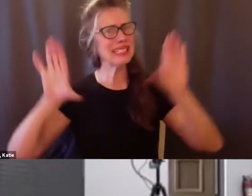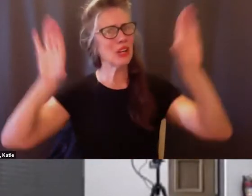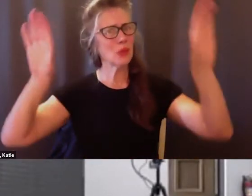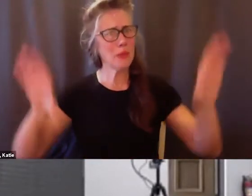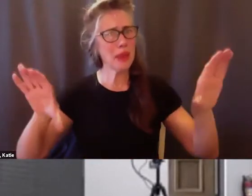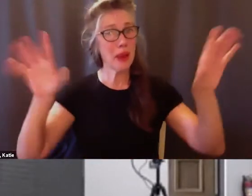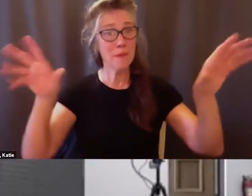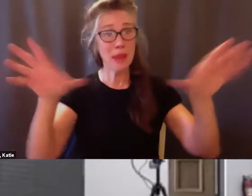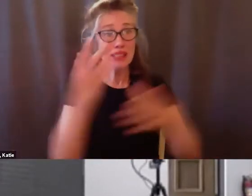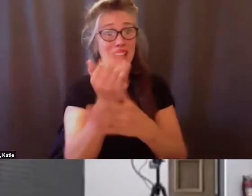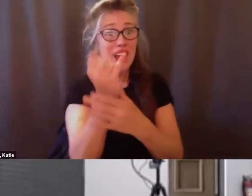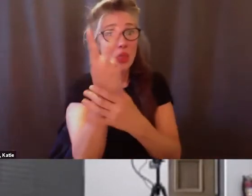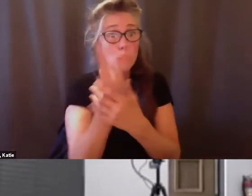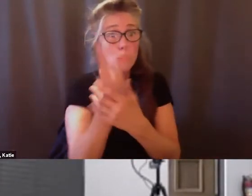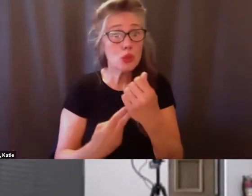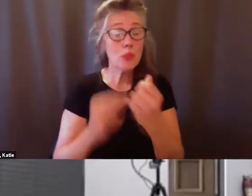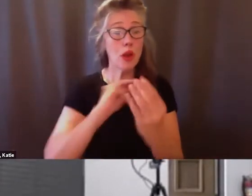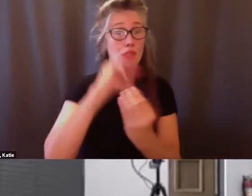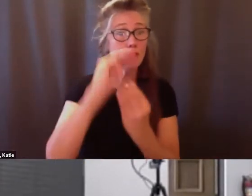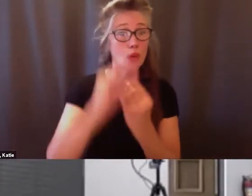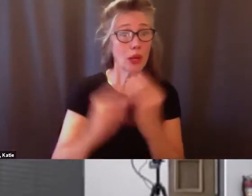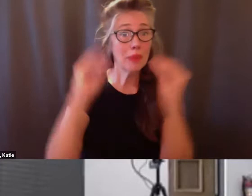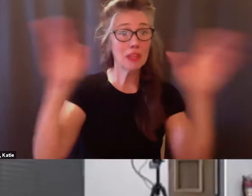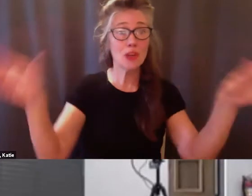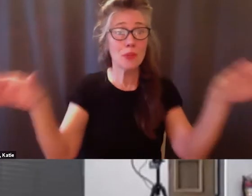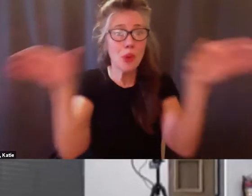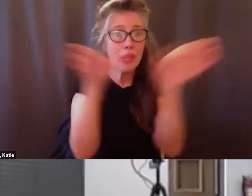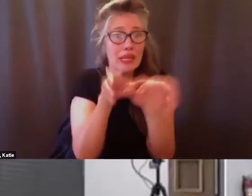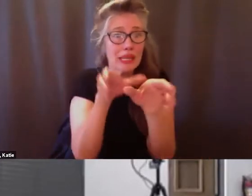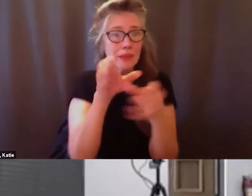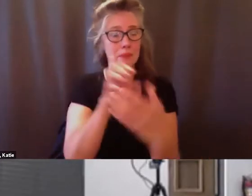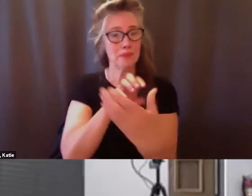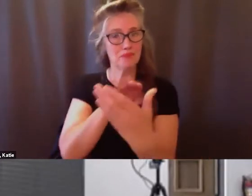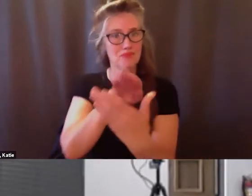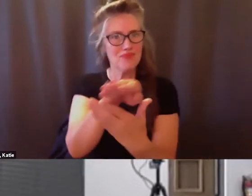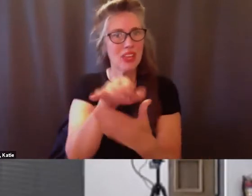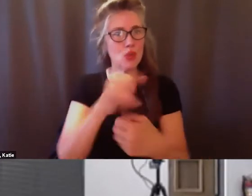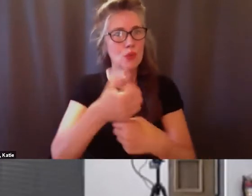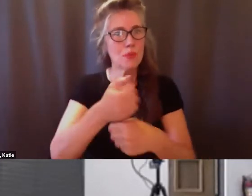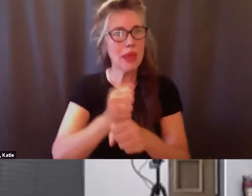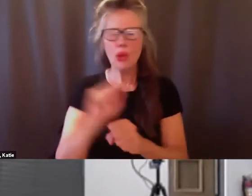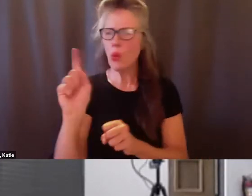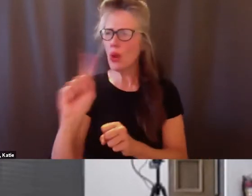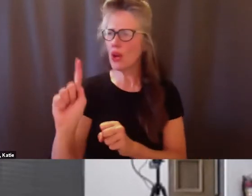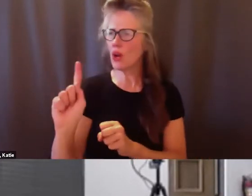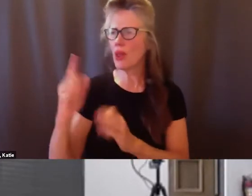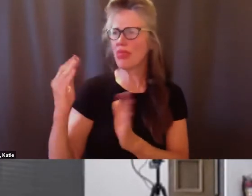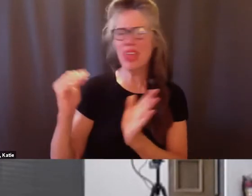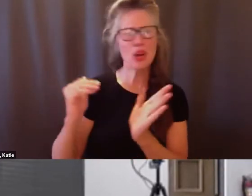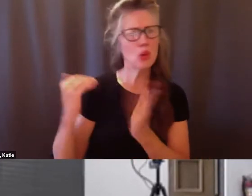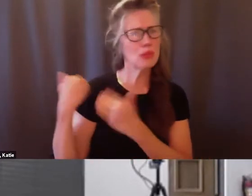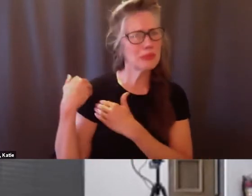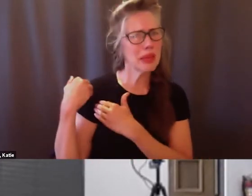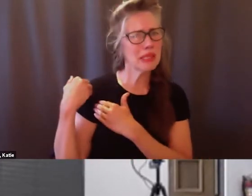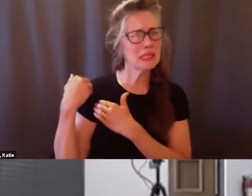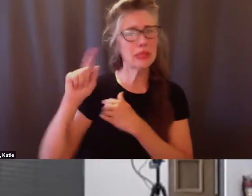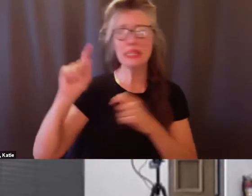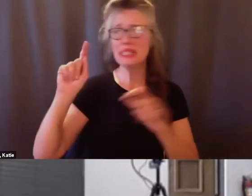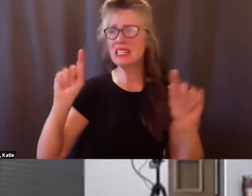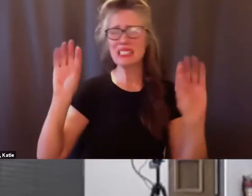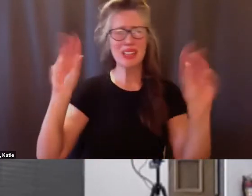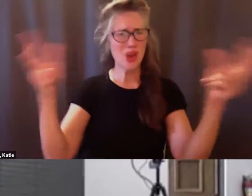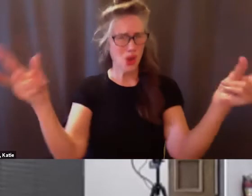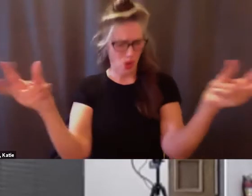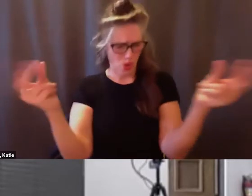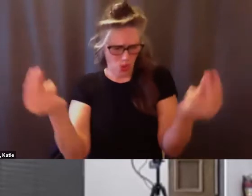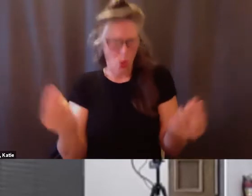that department and figure out where are those duties and responsibilities going to land. What of those